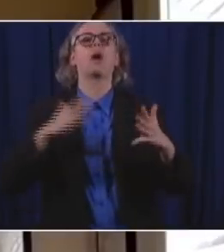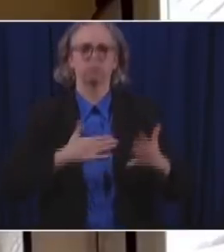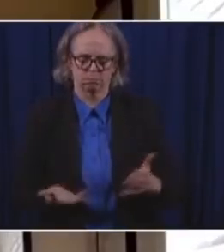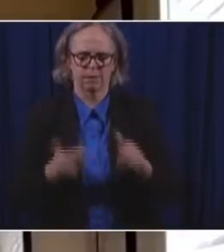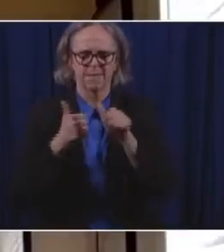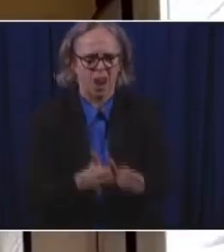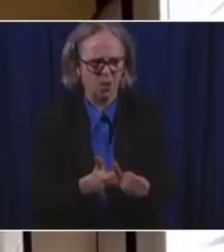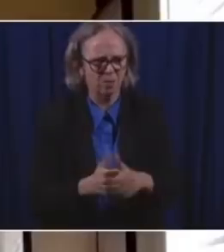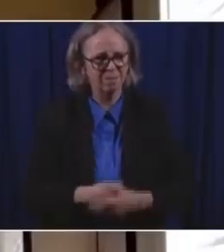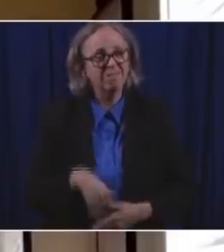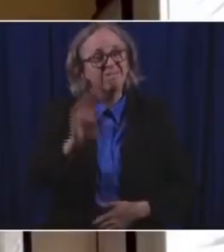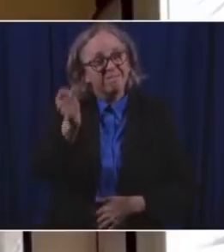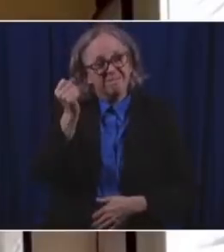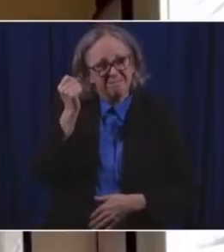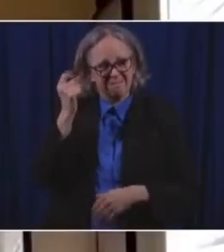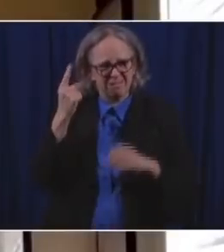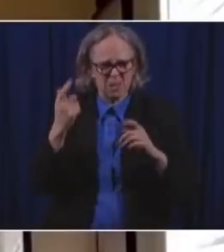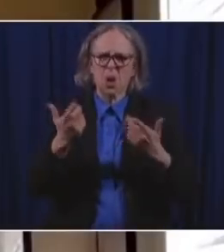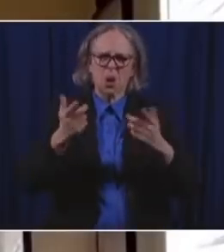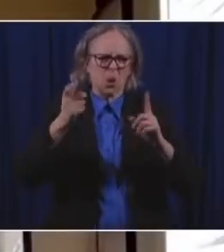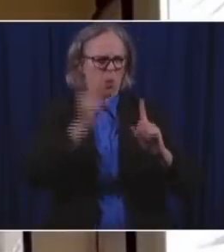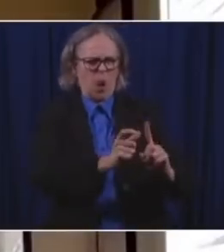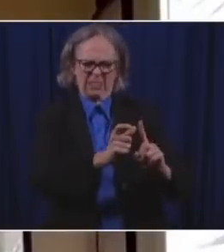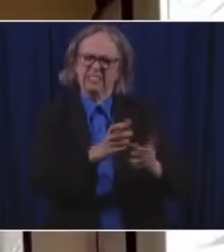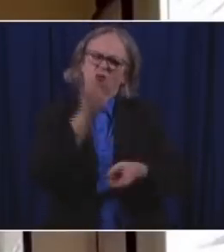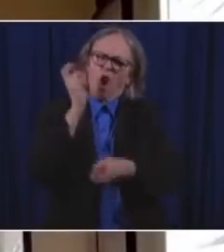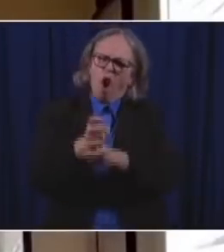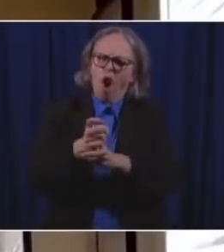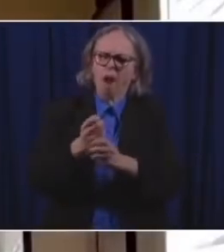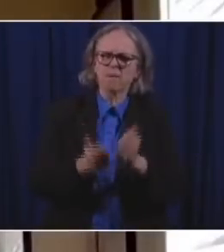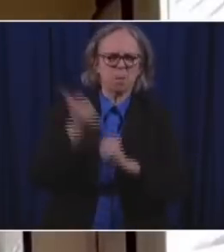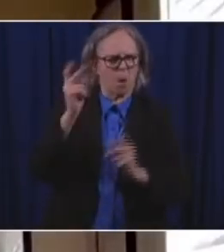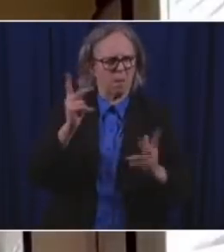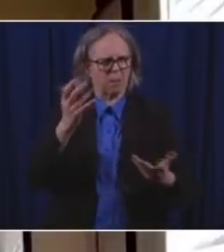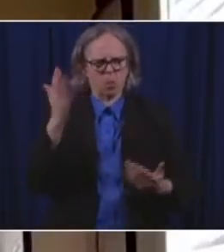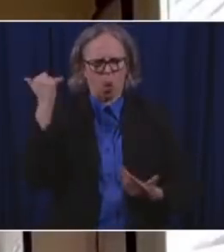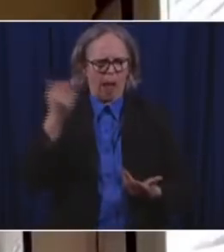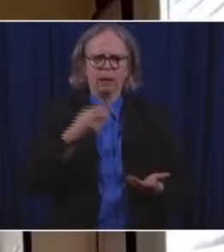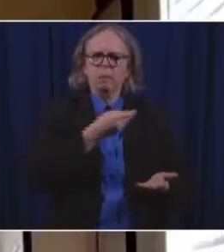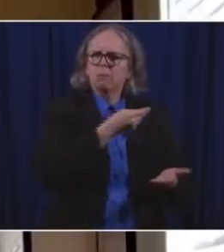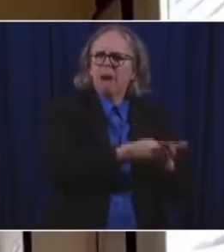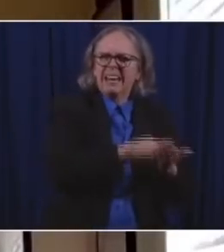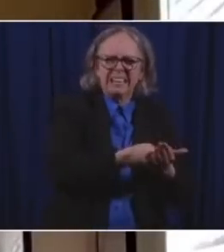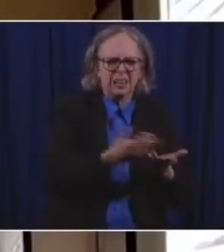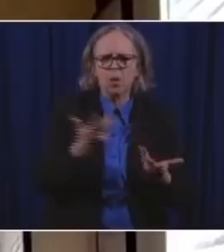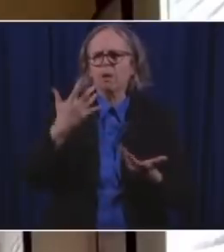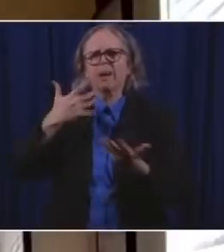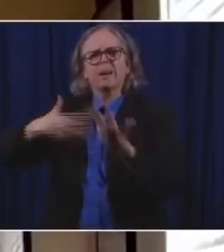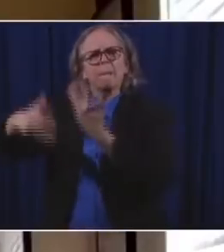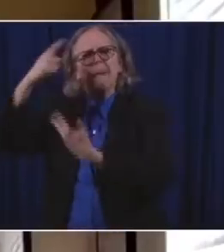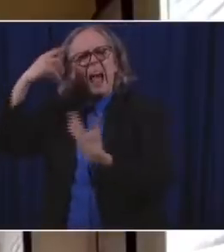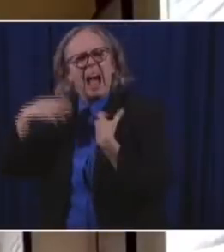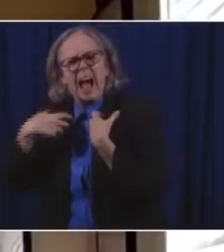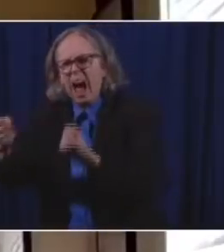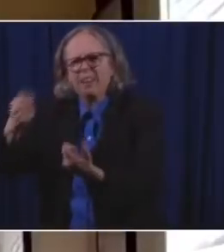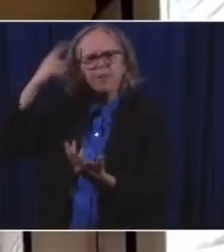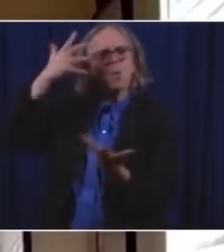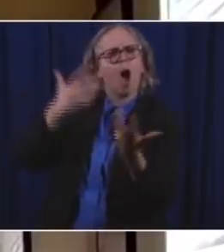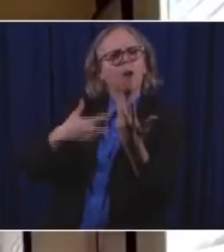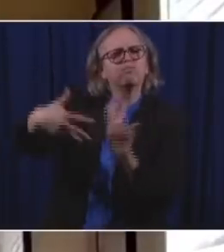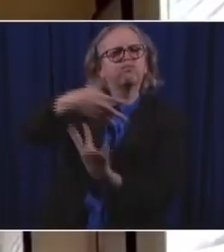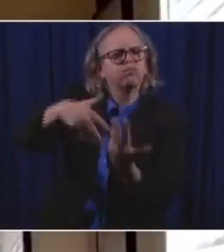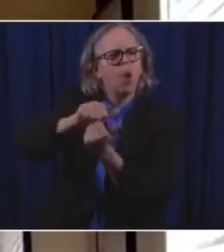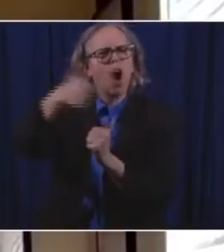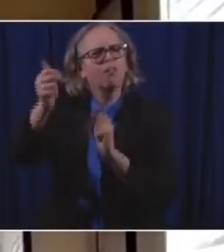quarantine can be difficult. It can be difficult financially, socially, and for mental health reasons. But there is no